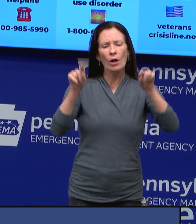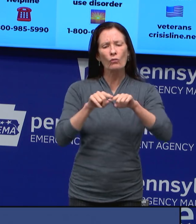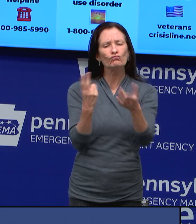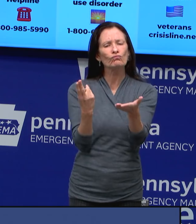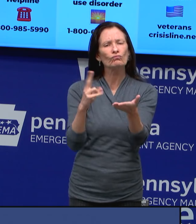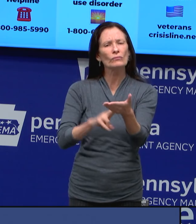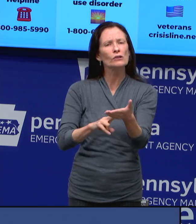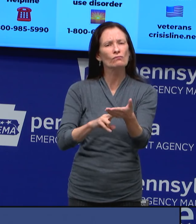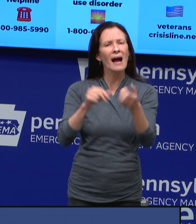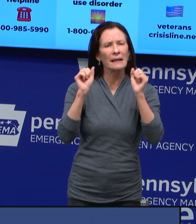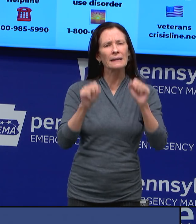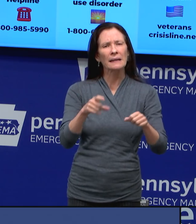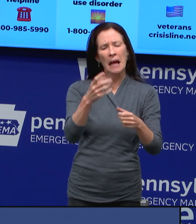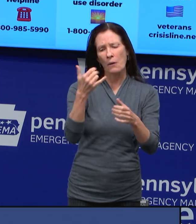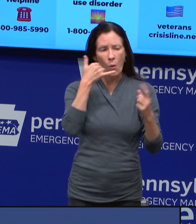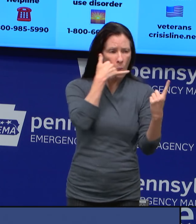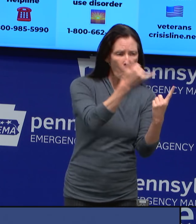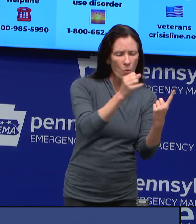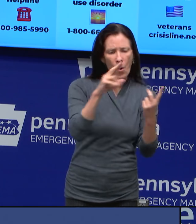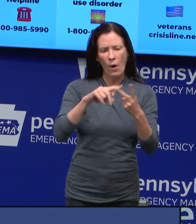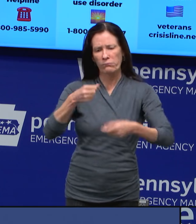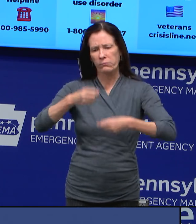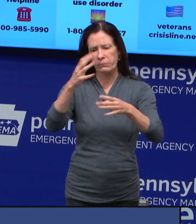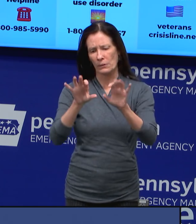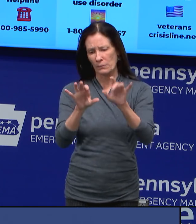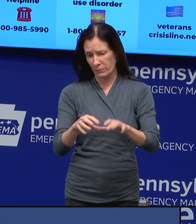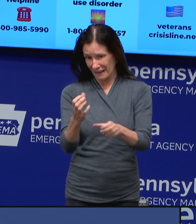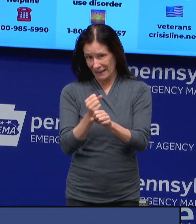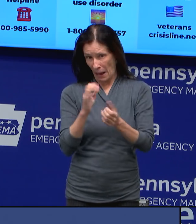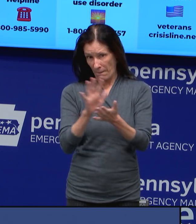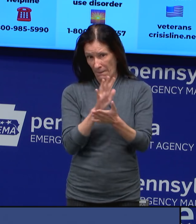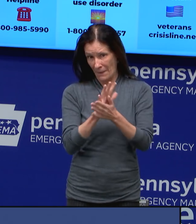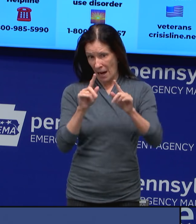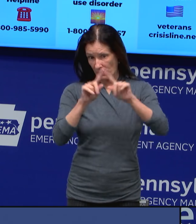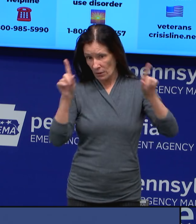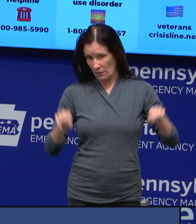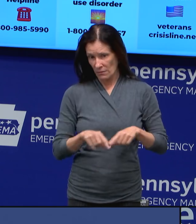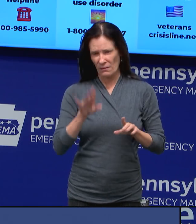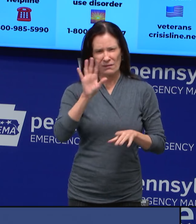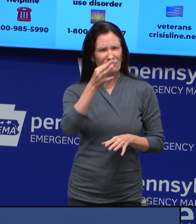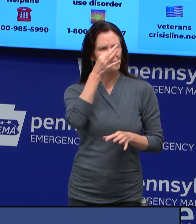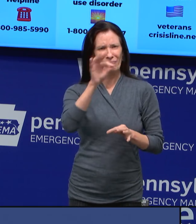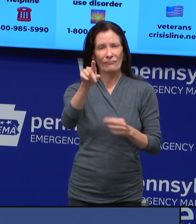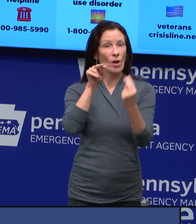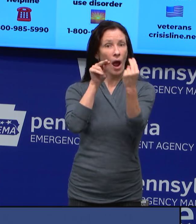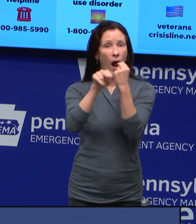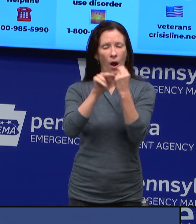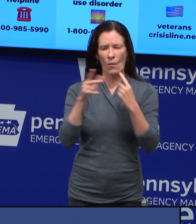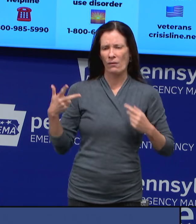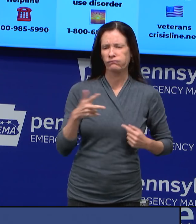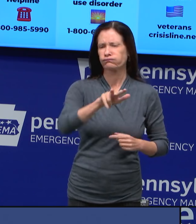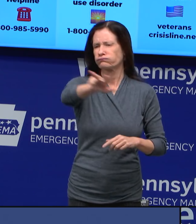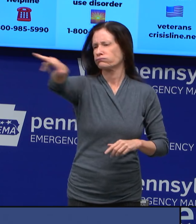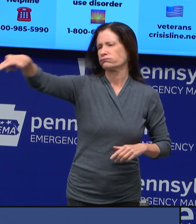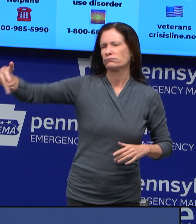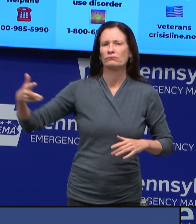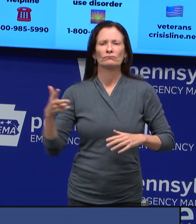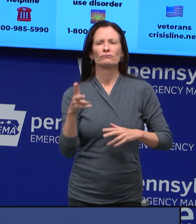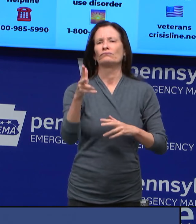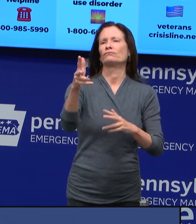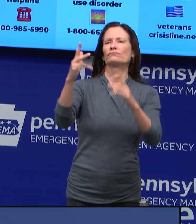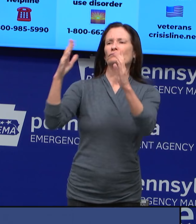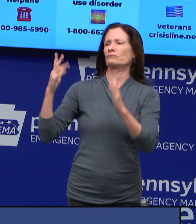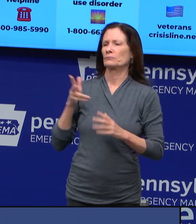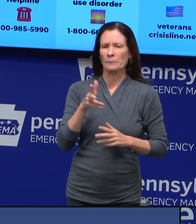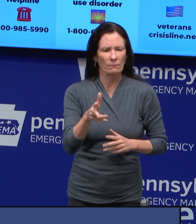off the highway and then be routed right back on the highway. And so I would encourage people to come and get tested. We are testing